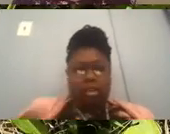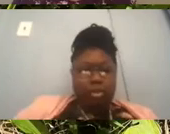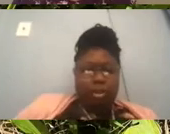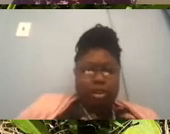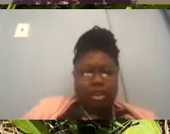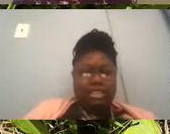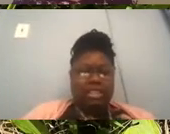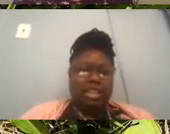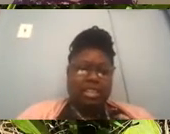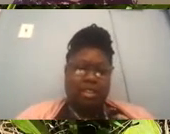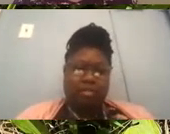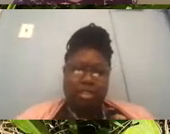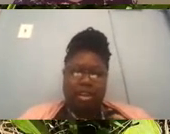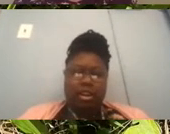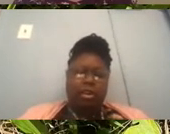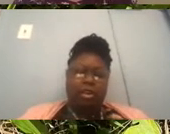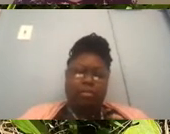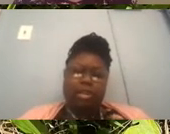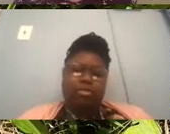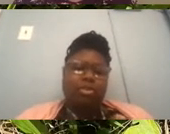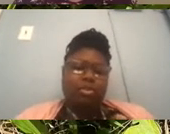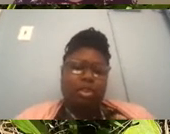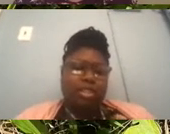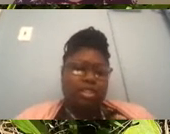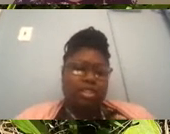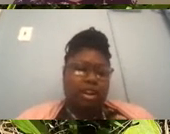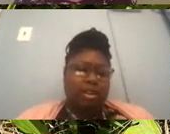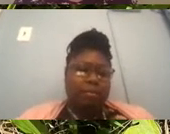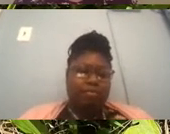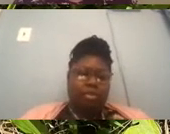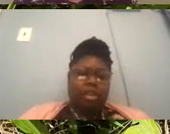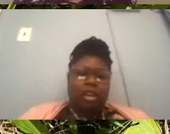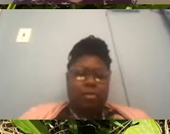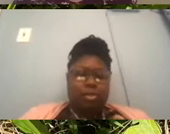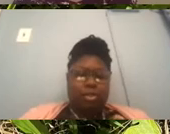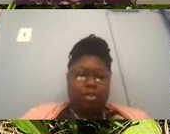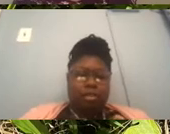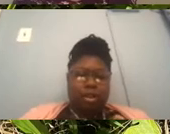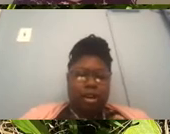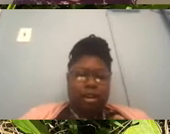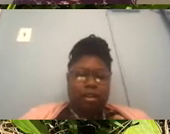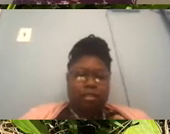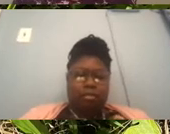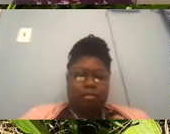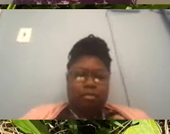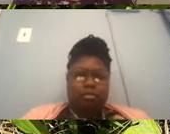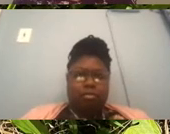These are a few butterflies that decided to come visit our peaceful and reflections garden during one of